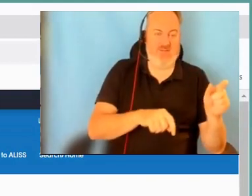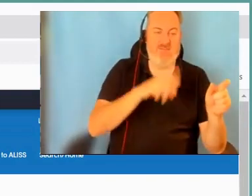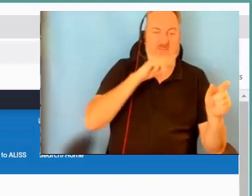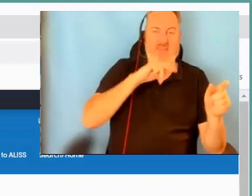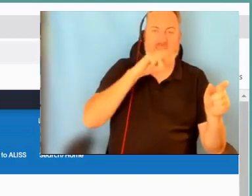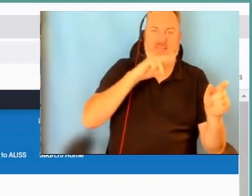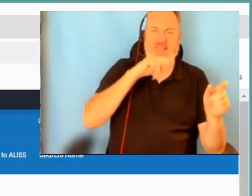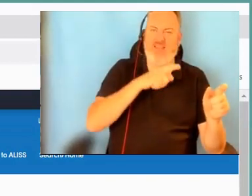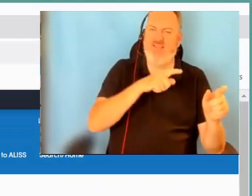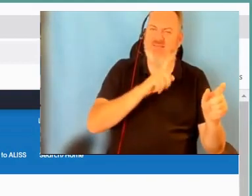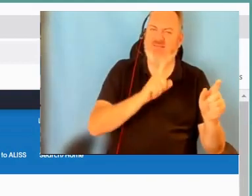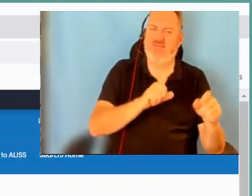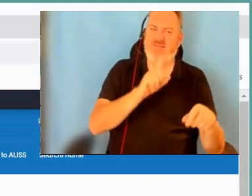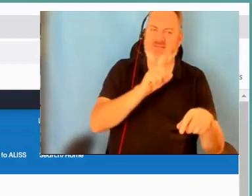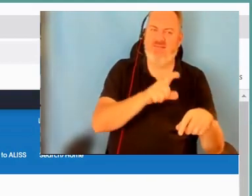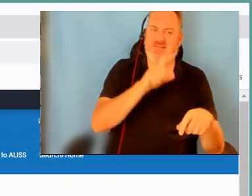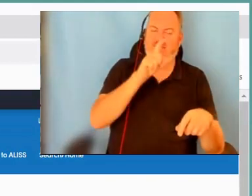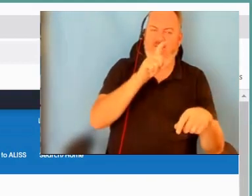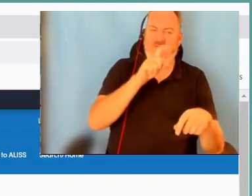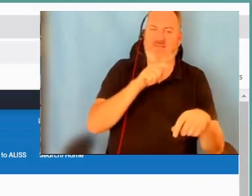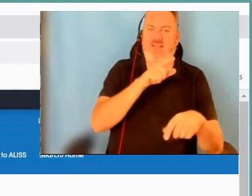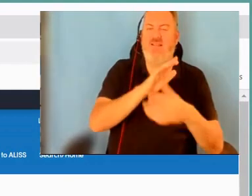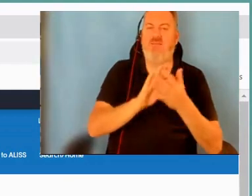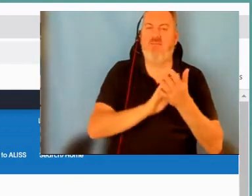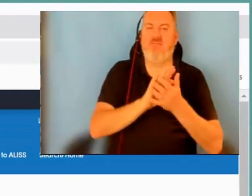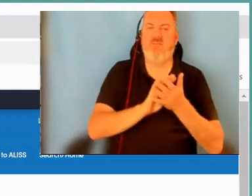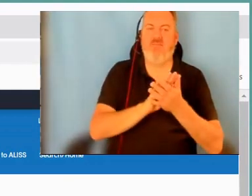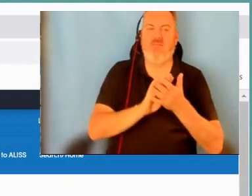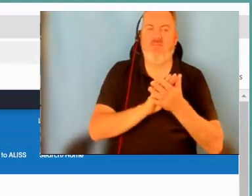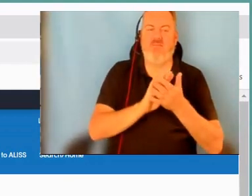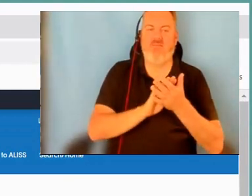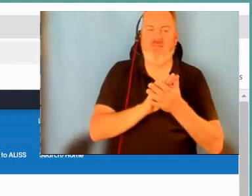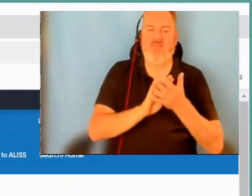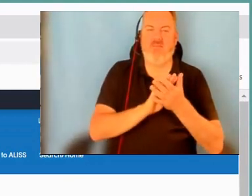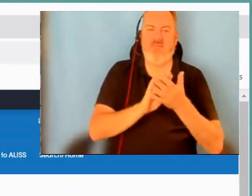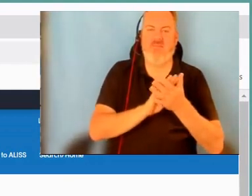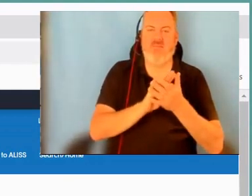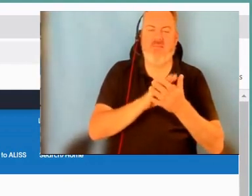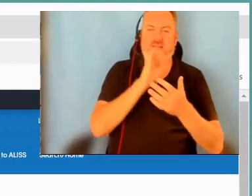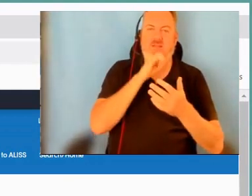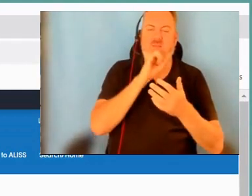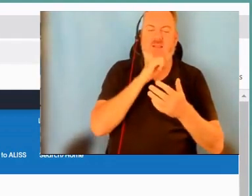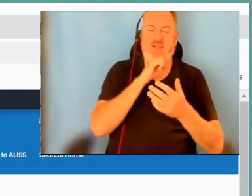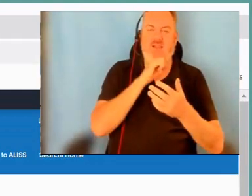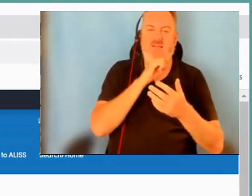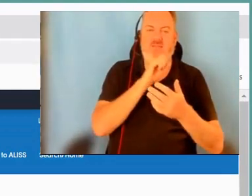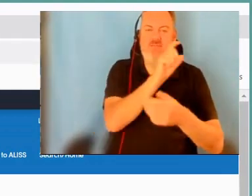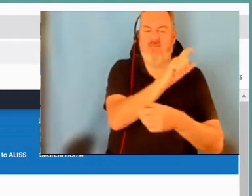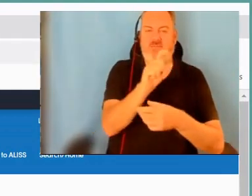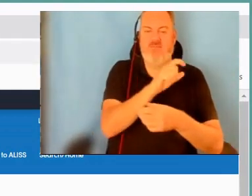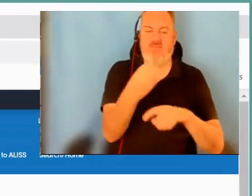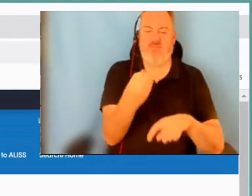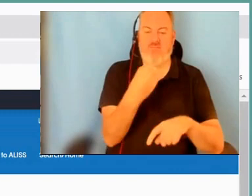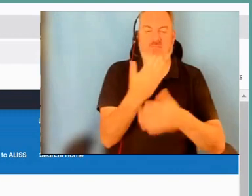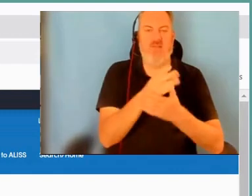says speak. So if you click on this will activate the Reach Deck toolbar where it can basically speak things out